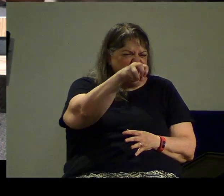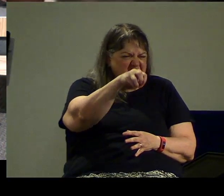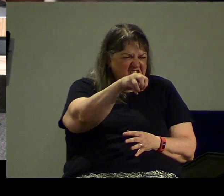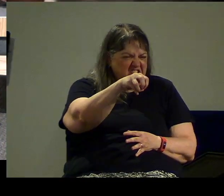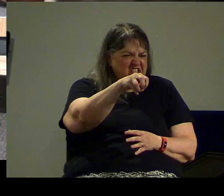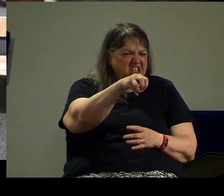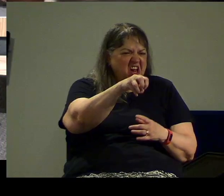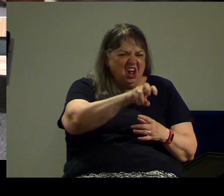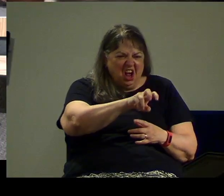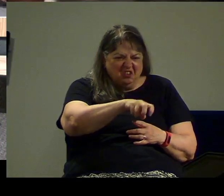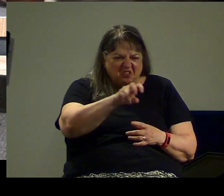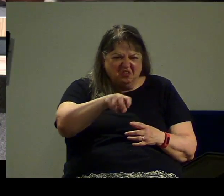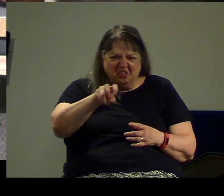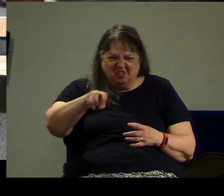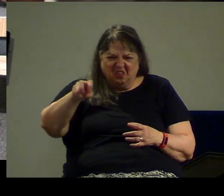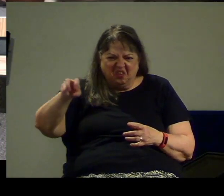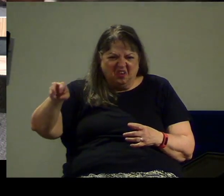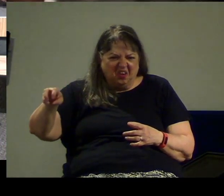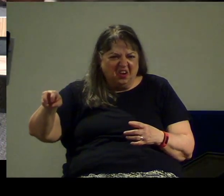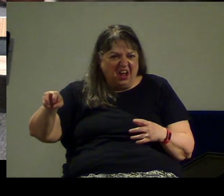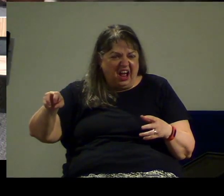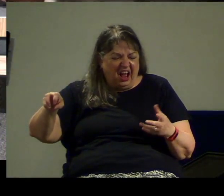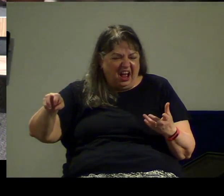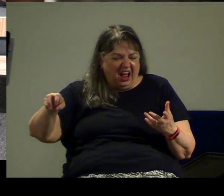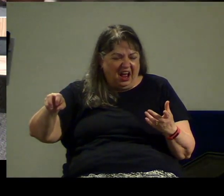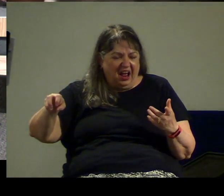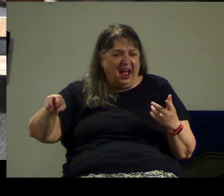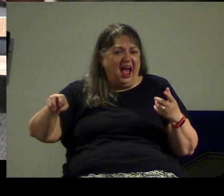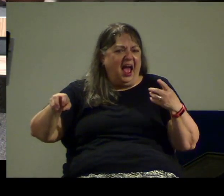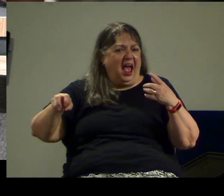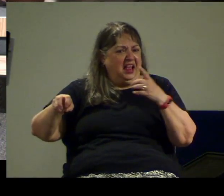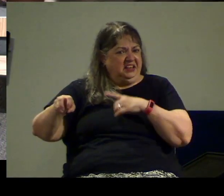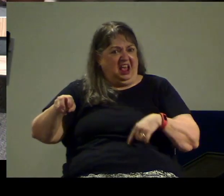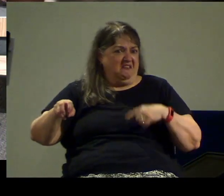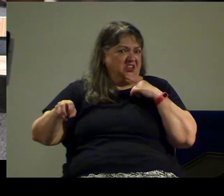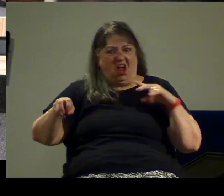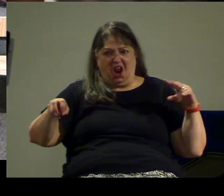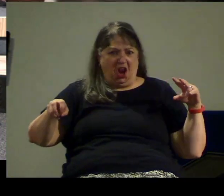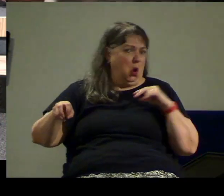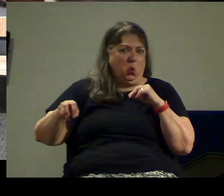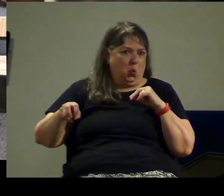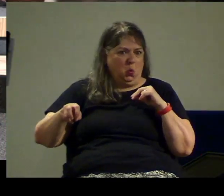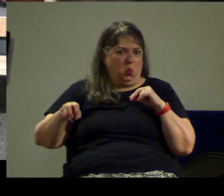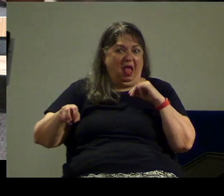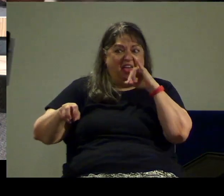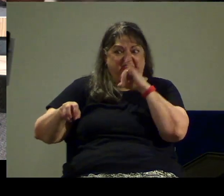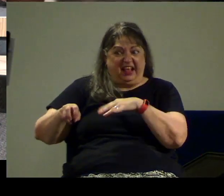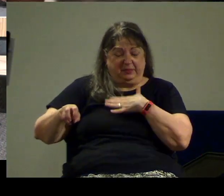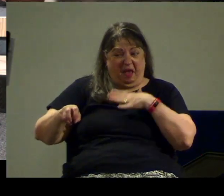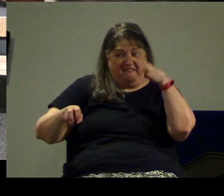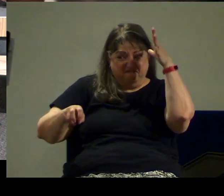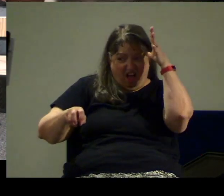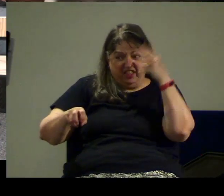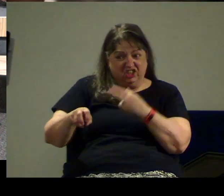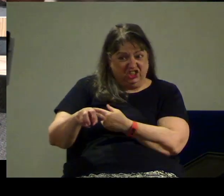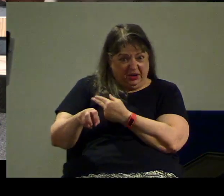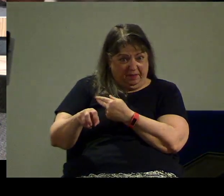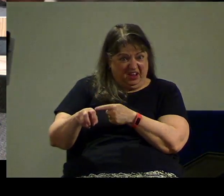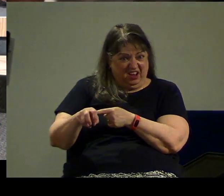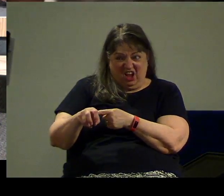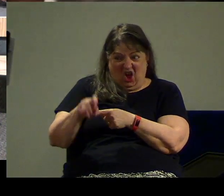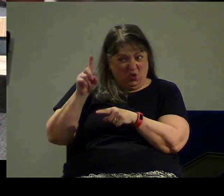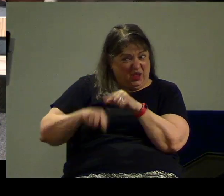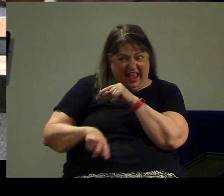go away with it to devour it to have his lunch. And David said, oh no, that's my father's sheep.